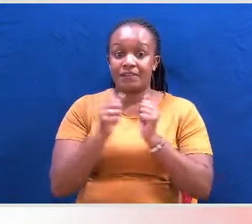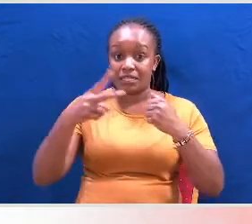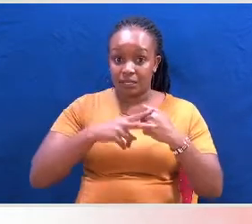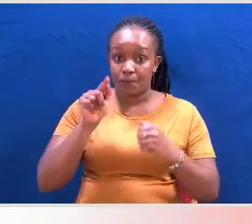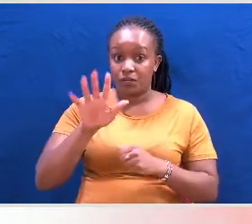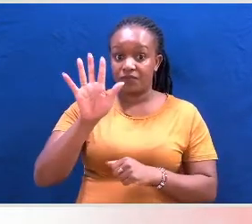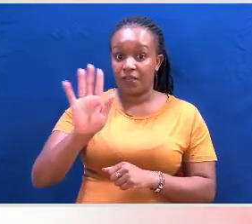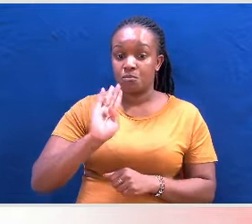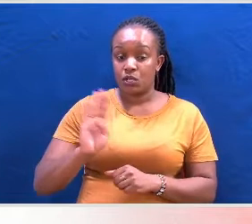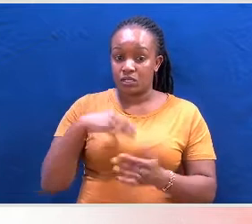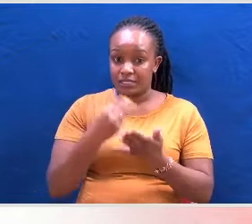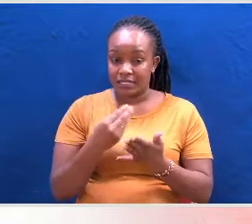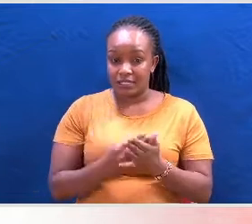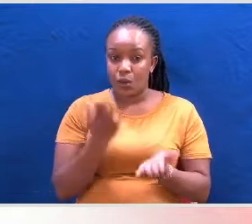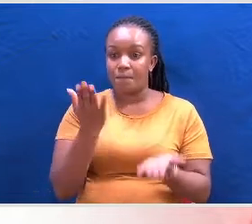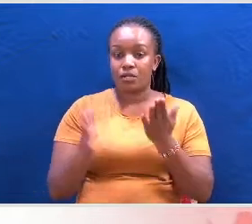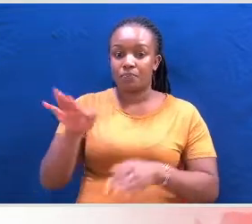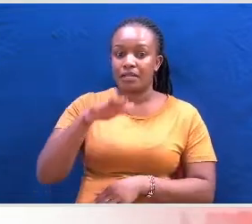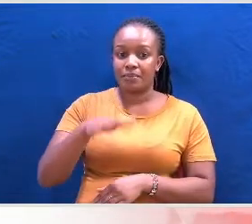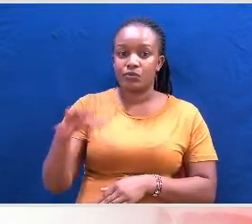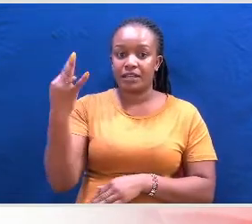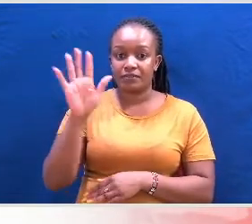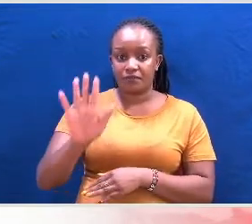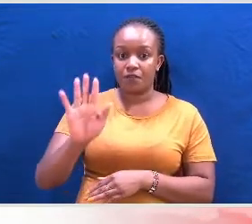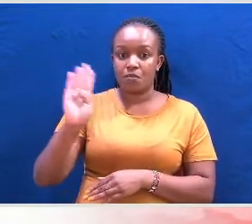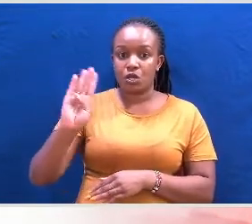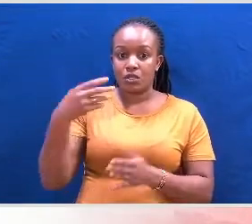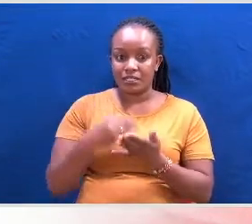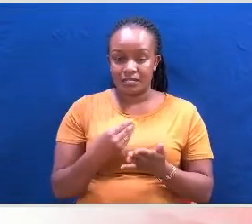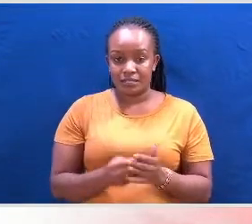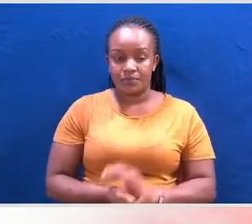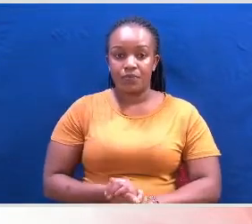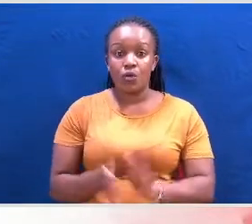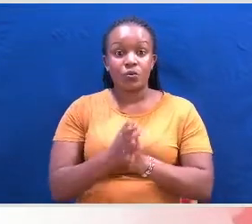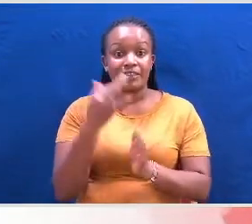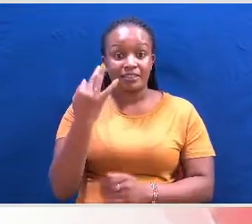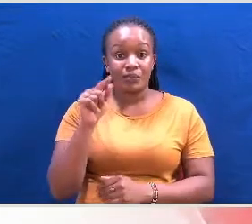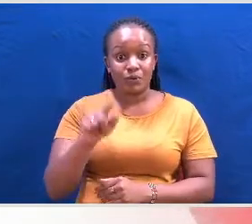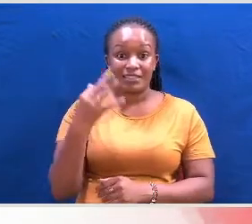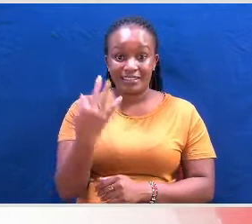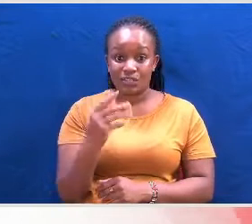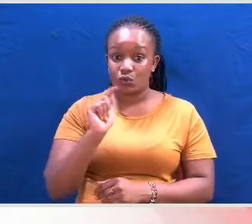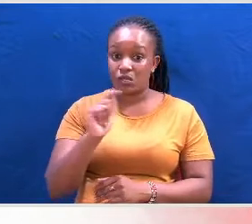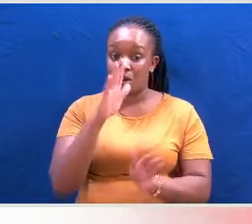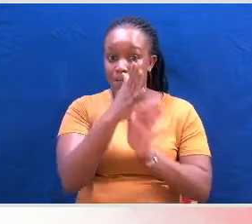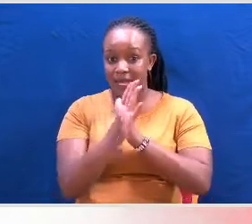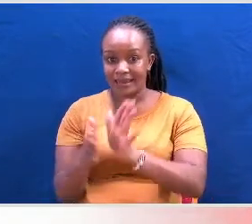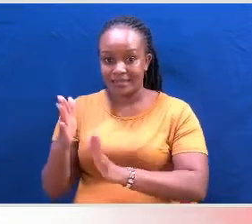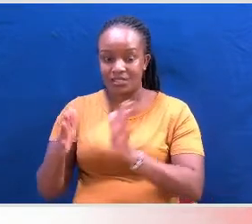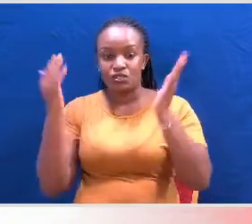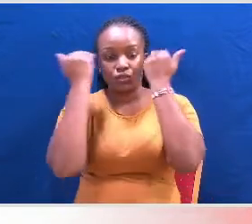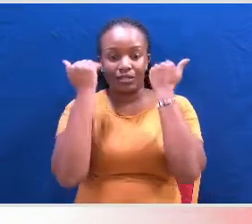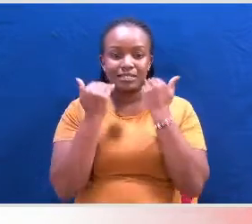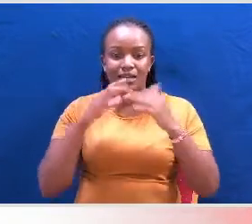Parliament's 37.6 billion shillings. And of the 3.3 trillion planned, judiciary only